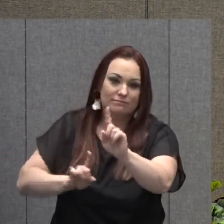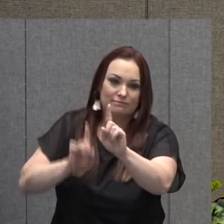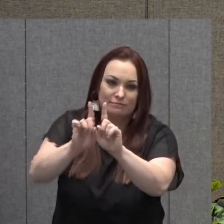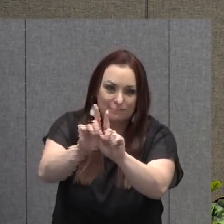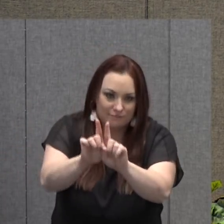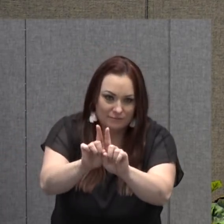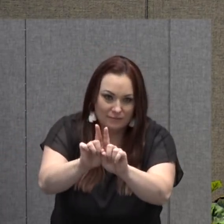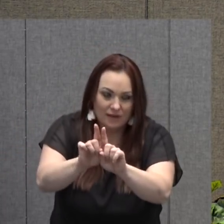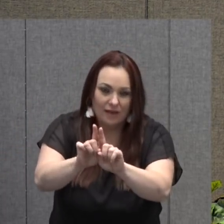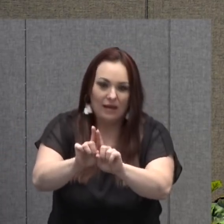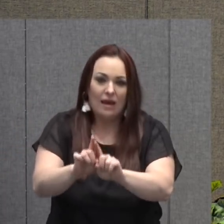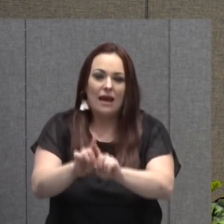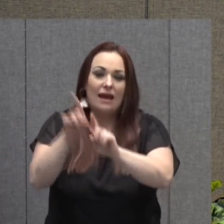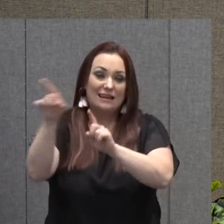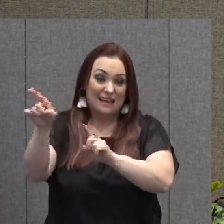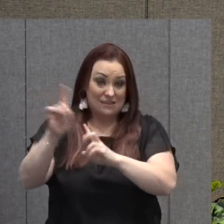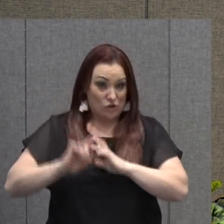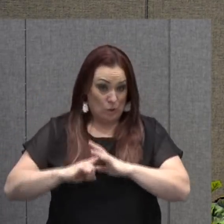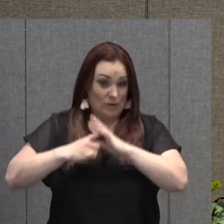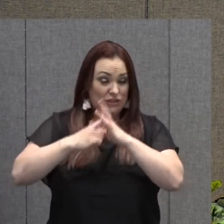And his plan was spoiled.